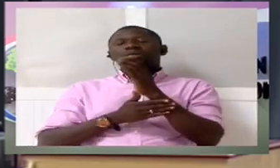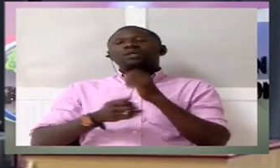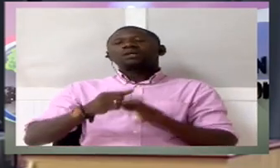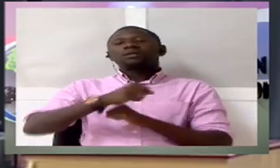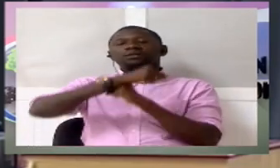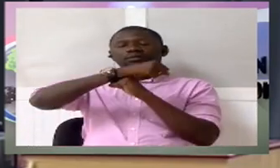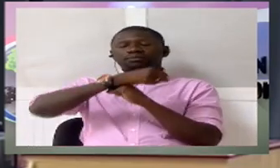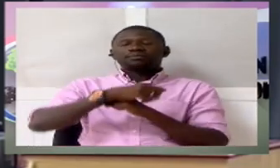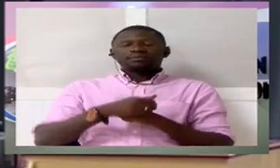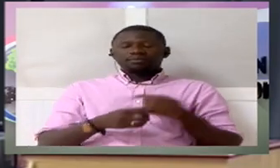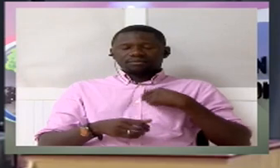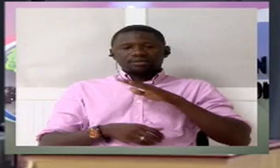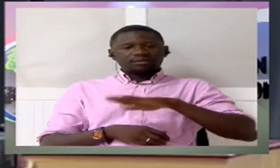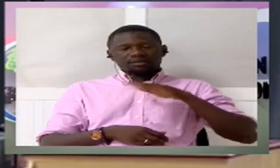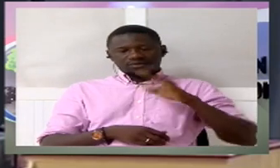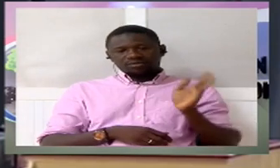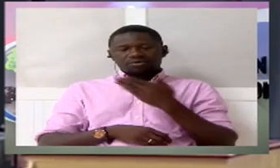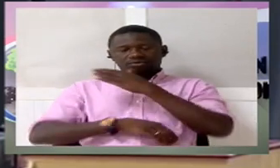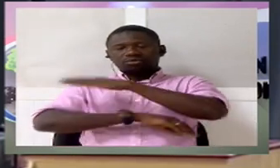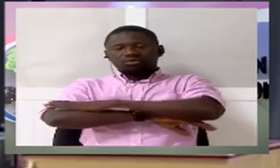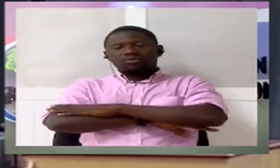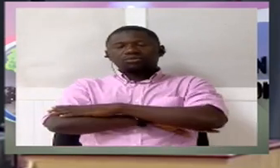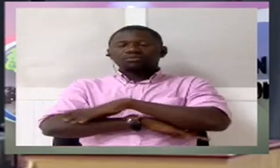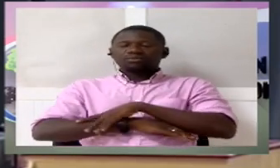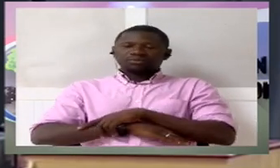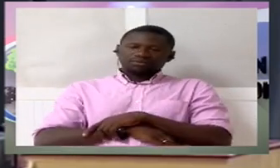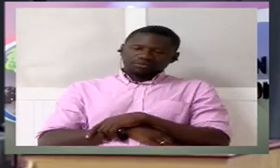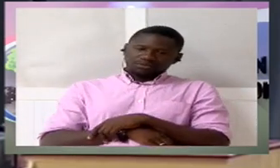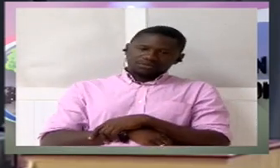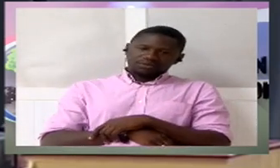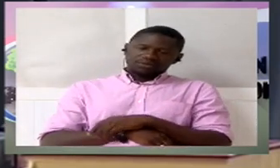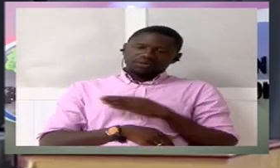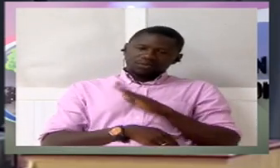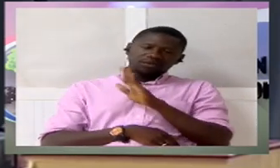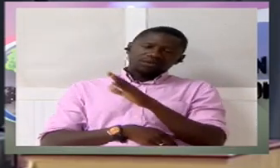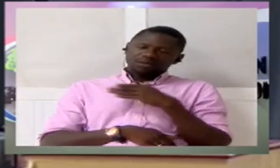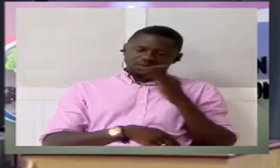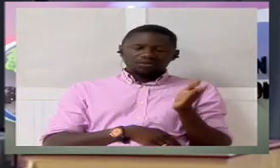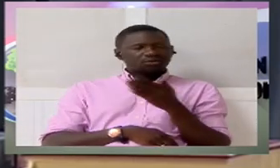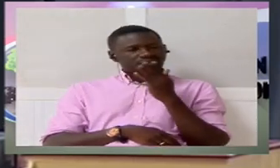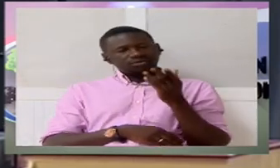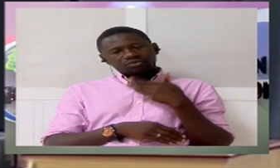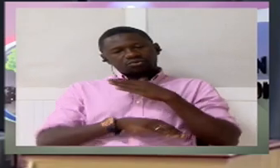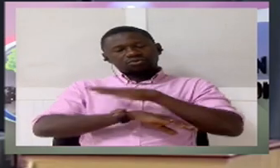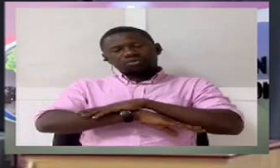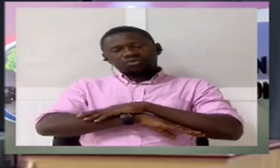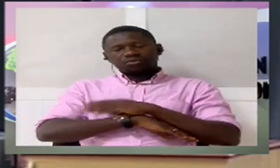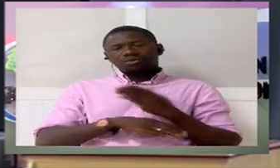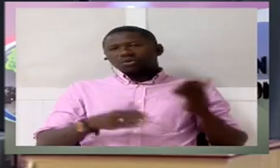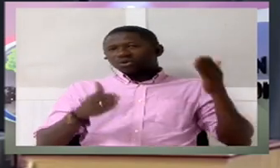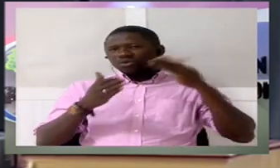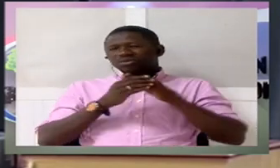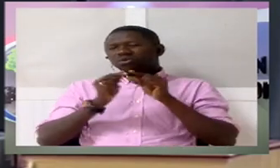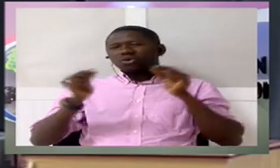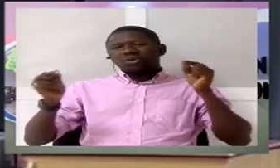Through their assistance. School. My kids were able to go to school. They were there going on. For what